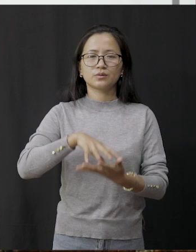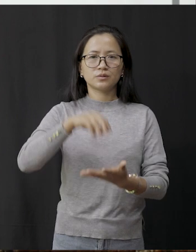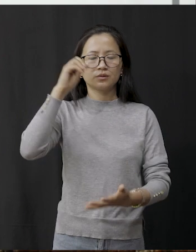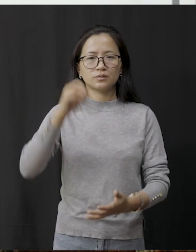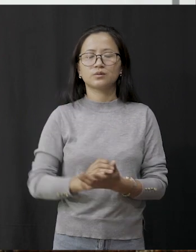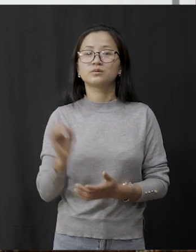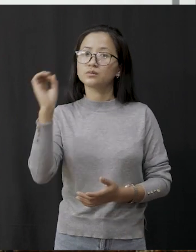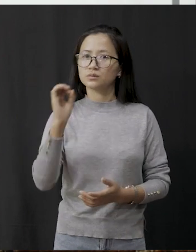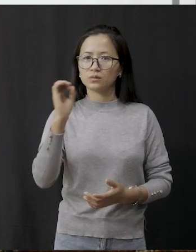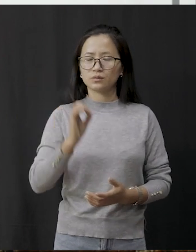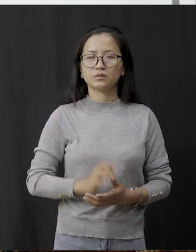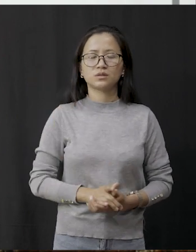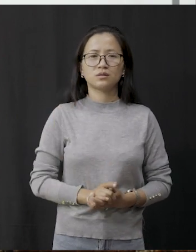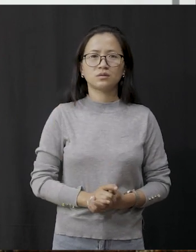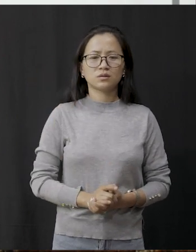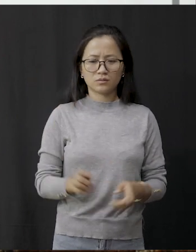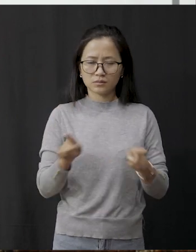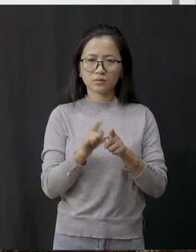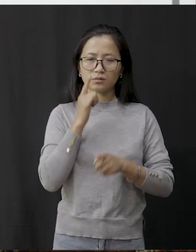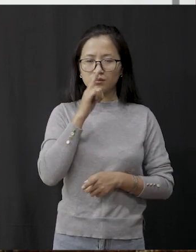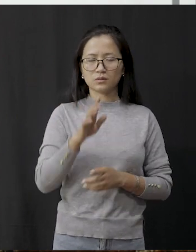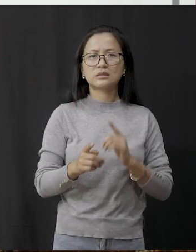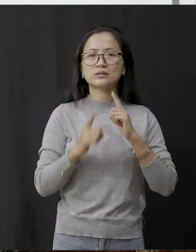occupation. So just like the mother